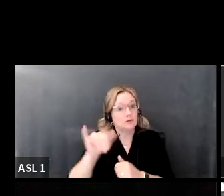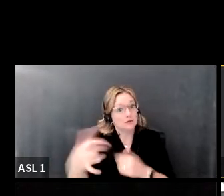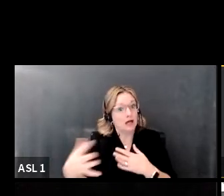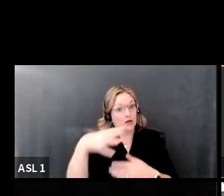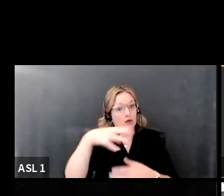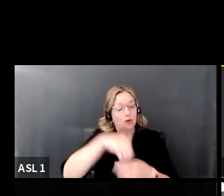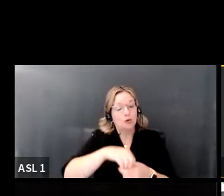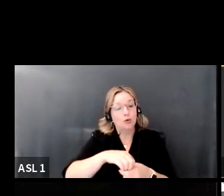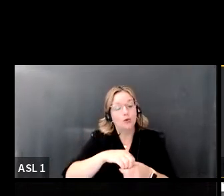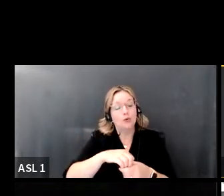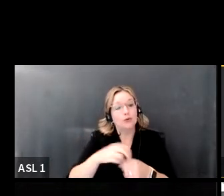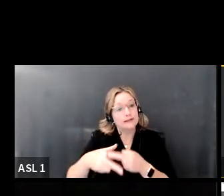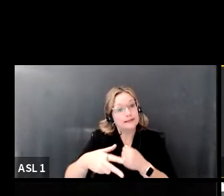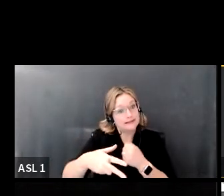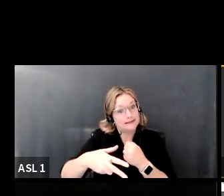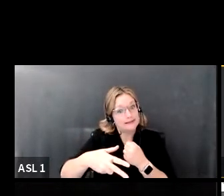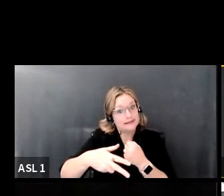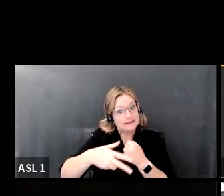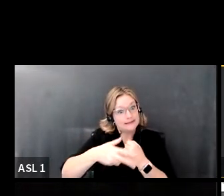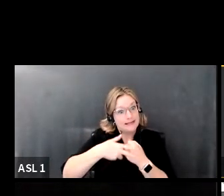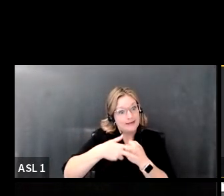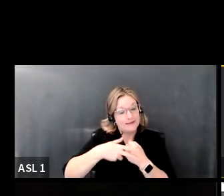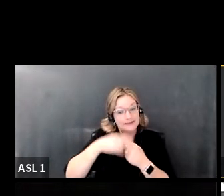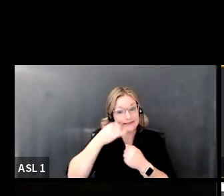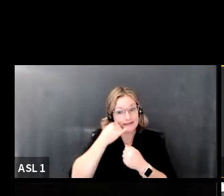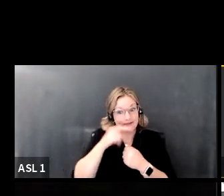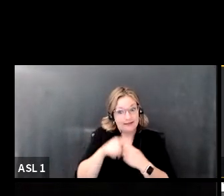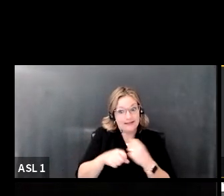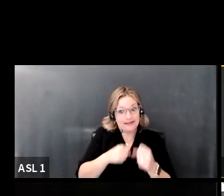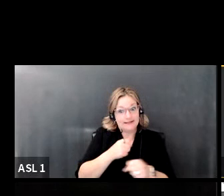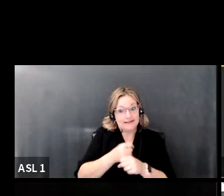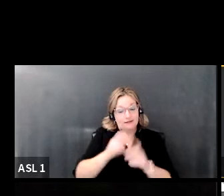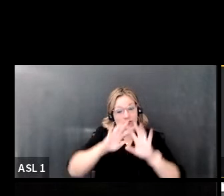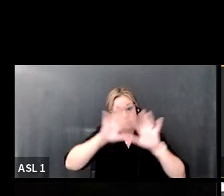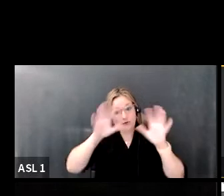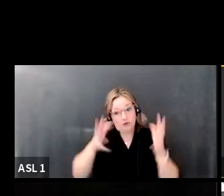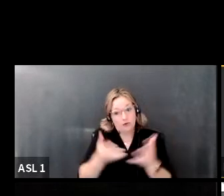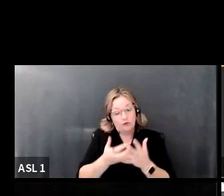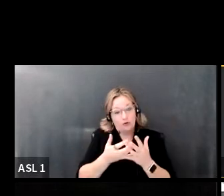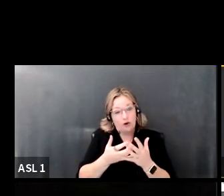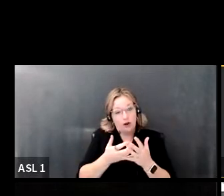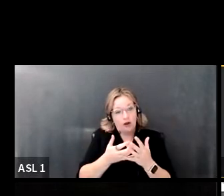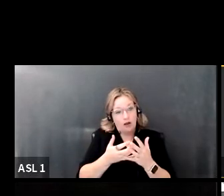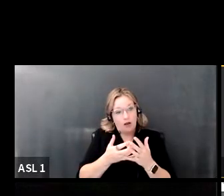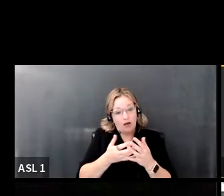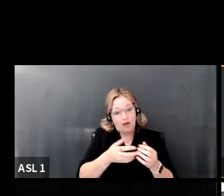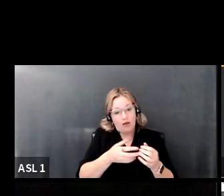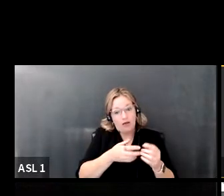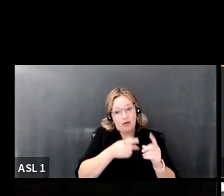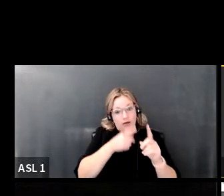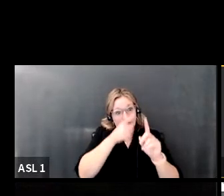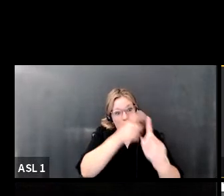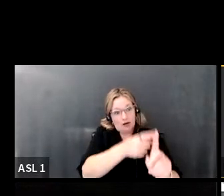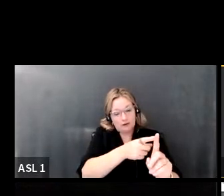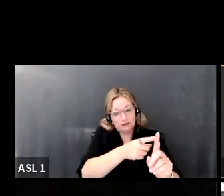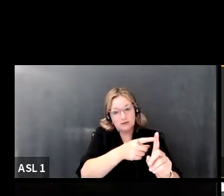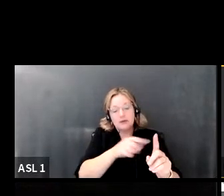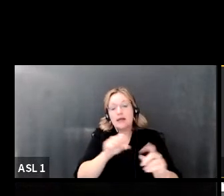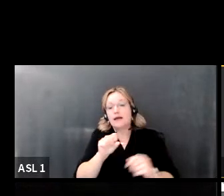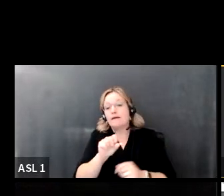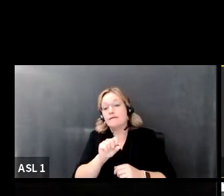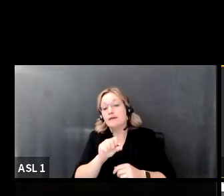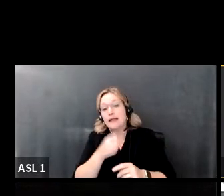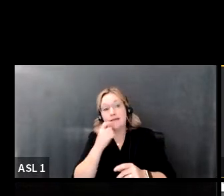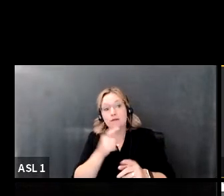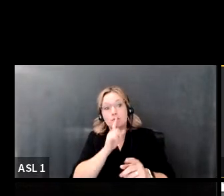the savings that could that we would achieve this year in our overall efficiency targets yet if we hit the five percent they will help to